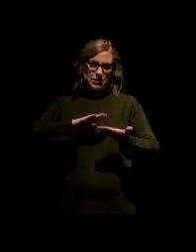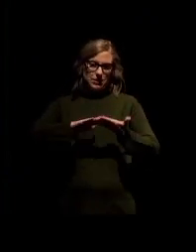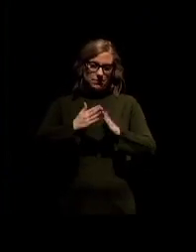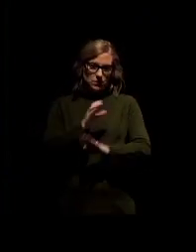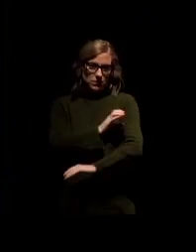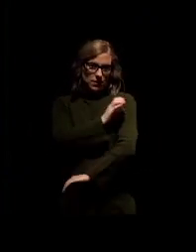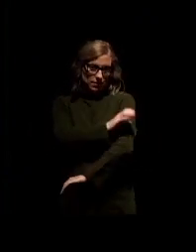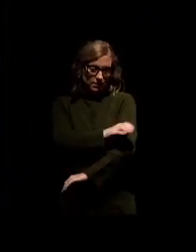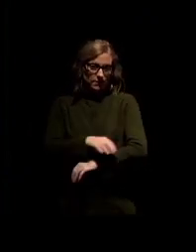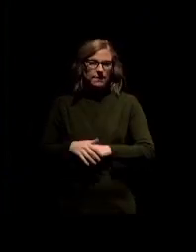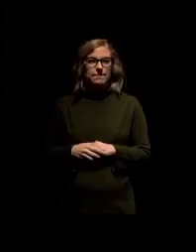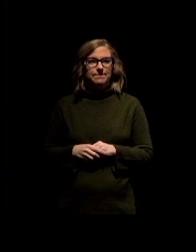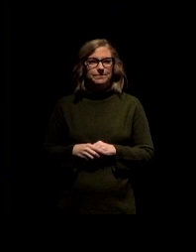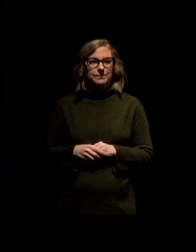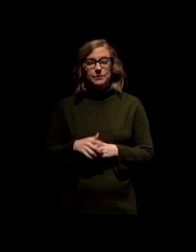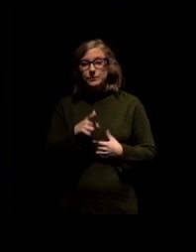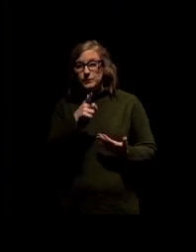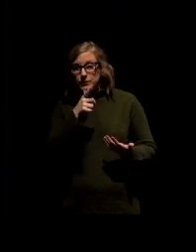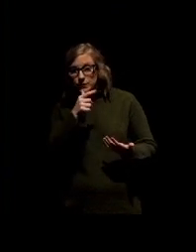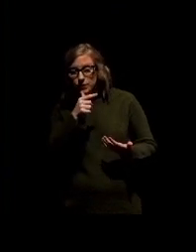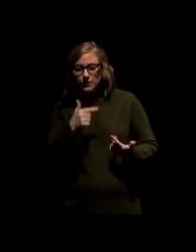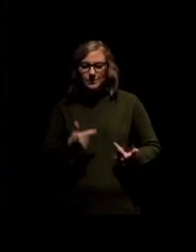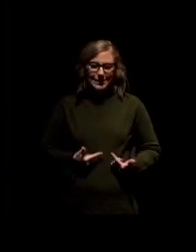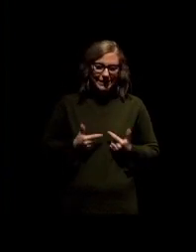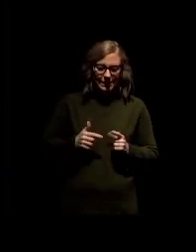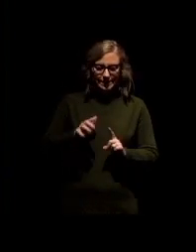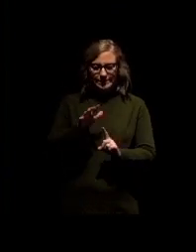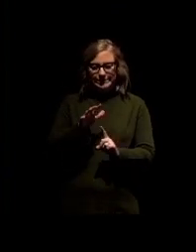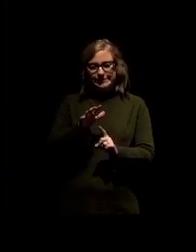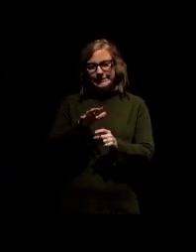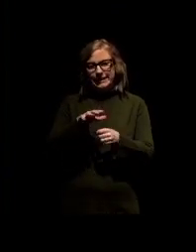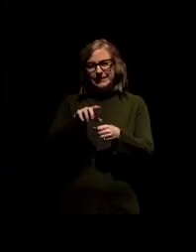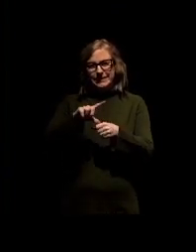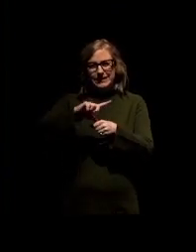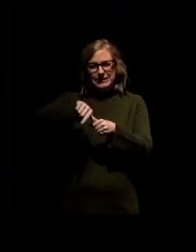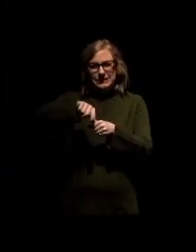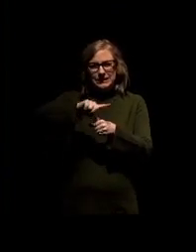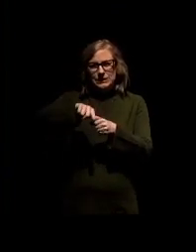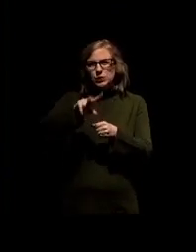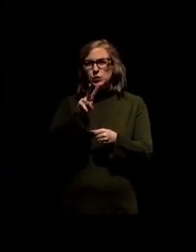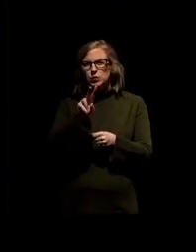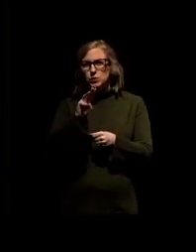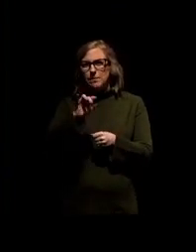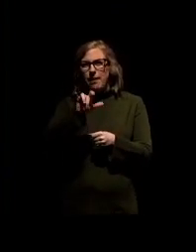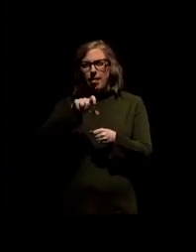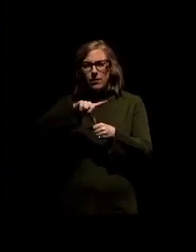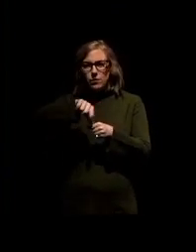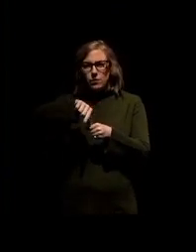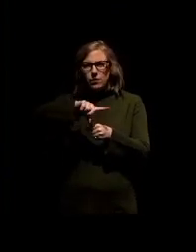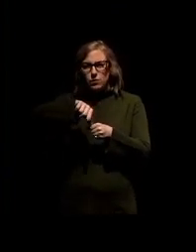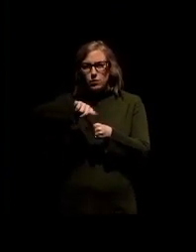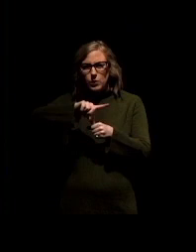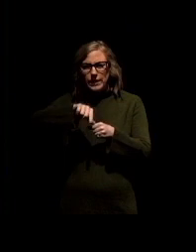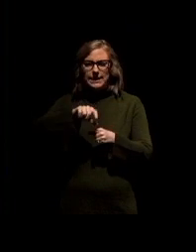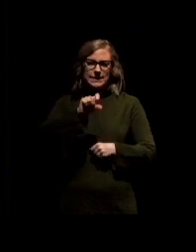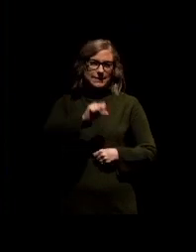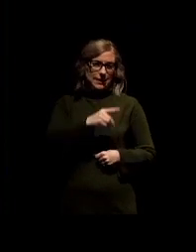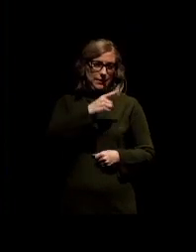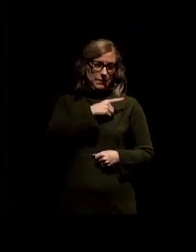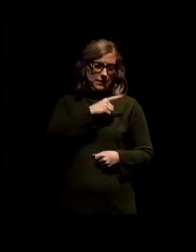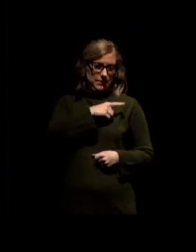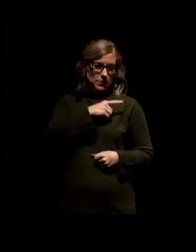clinic is live in and around about 2 mile radius of South Minneapolis. We're on the American Indian Cultural